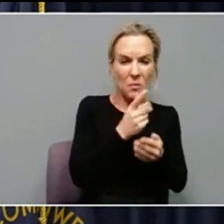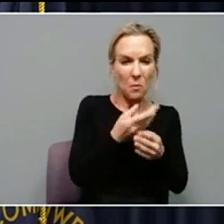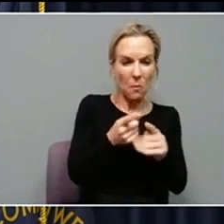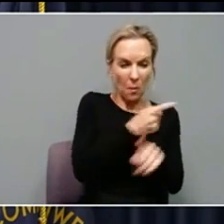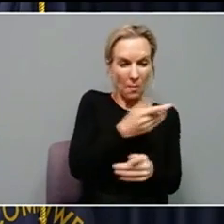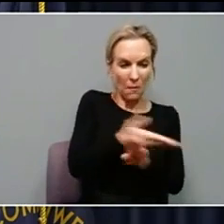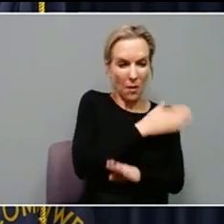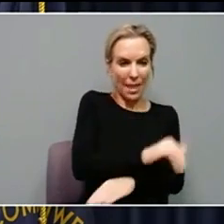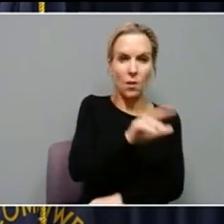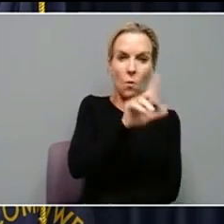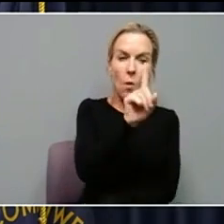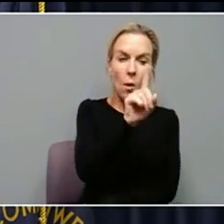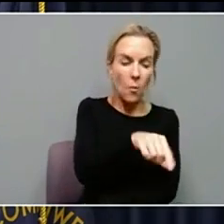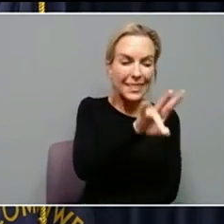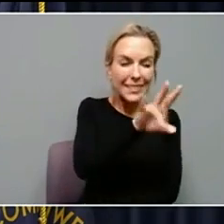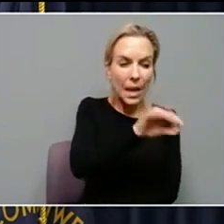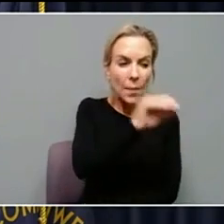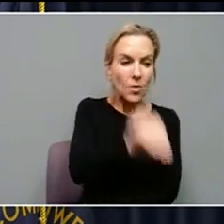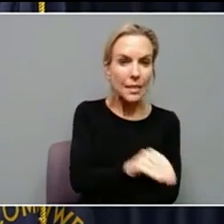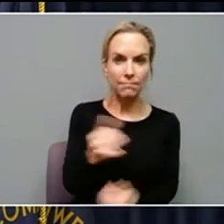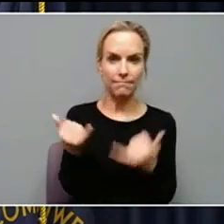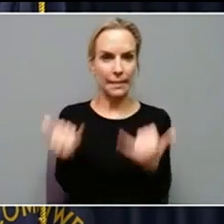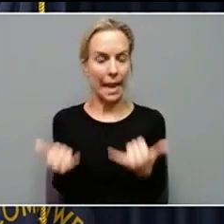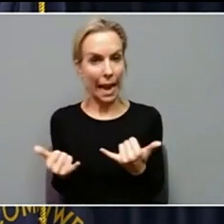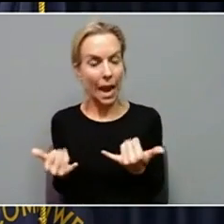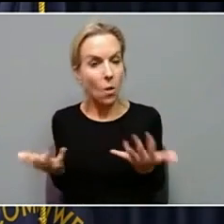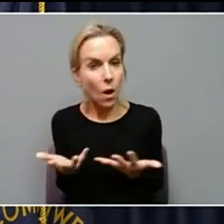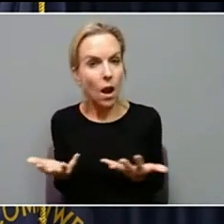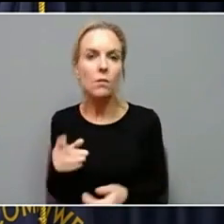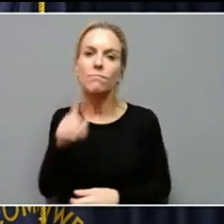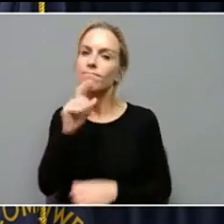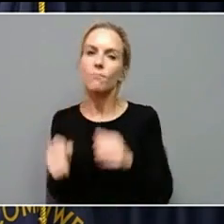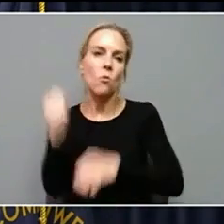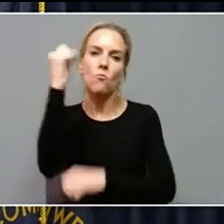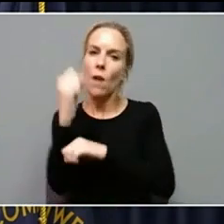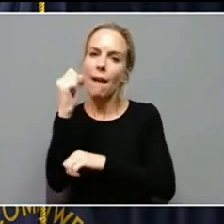1.79%. Today, it's at a record high of